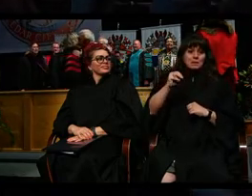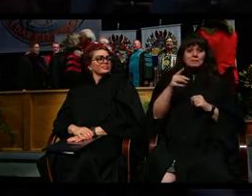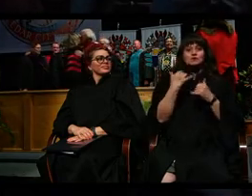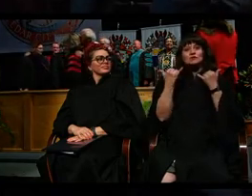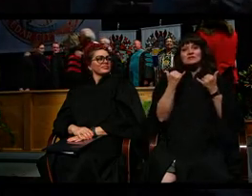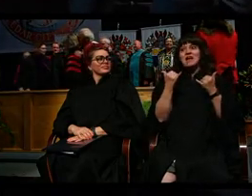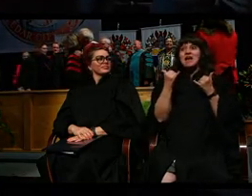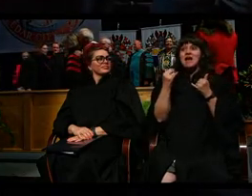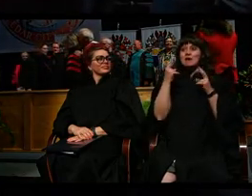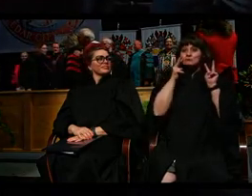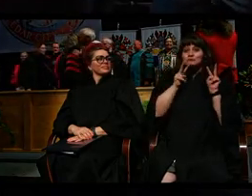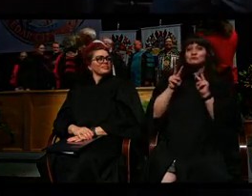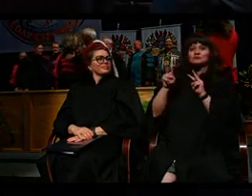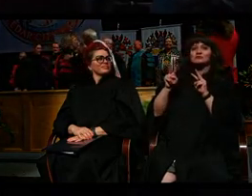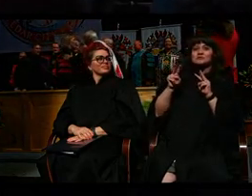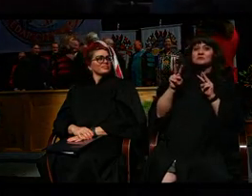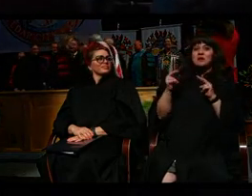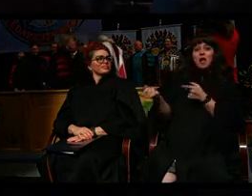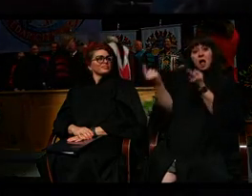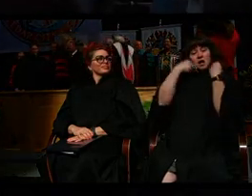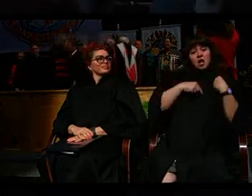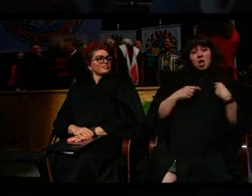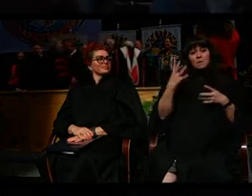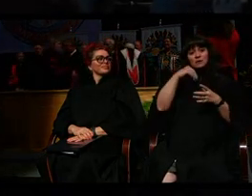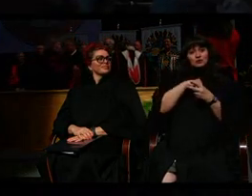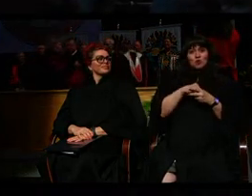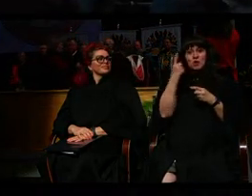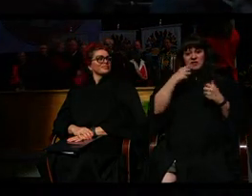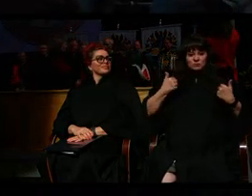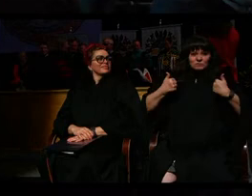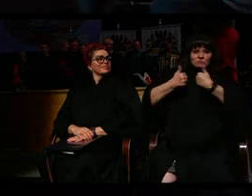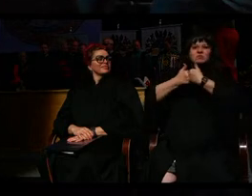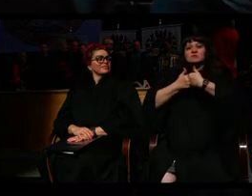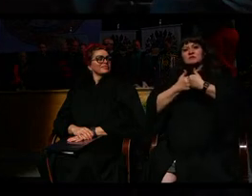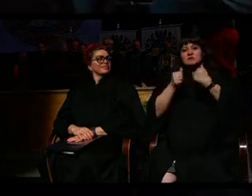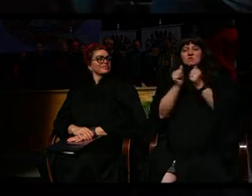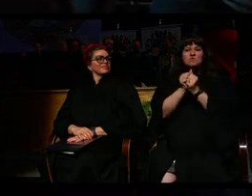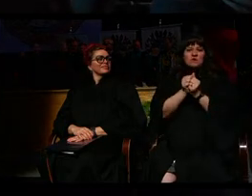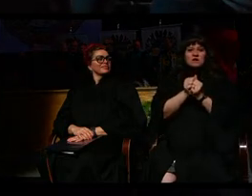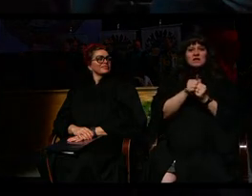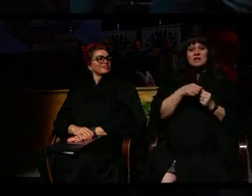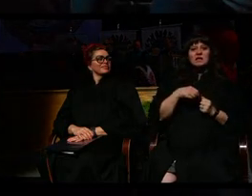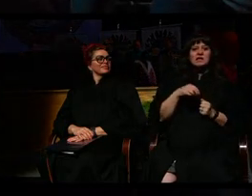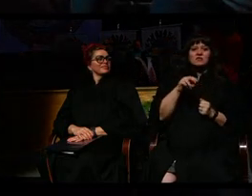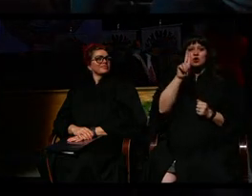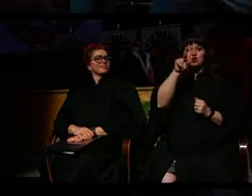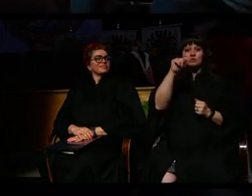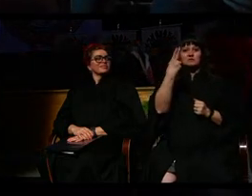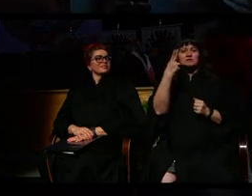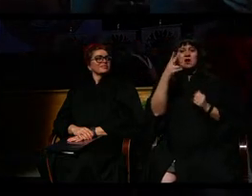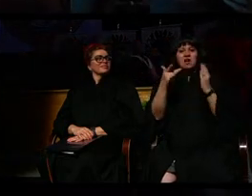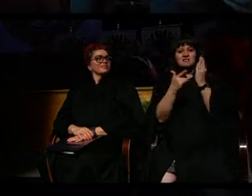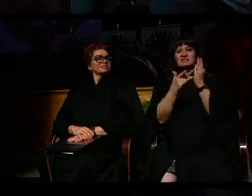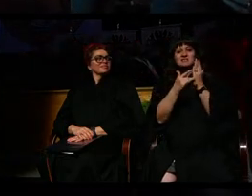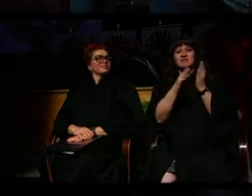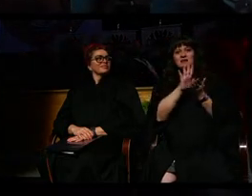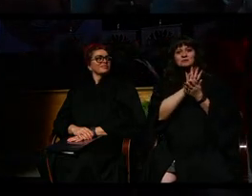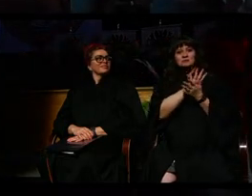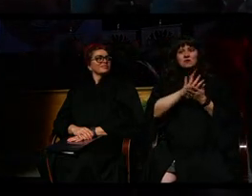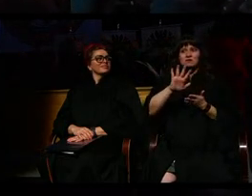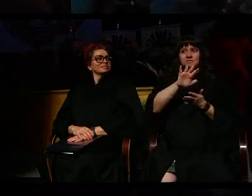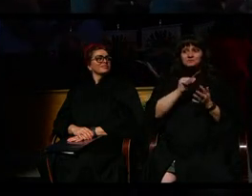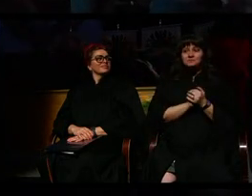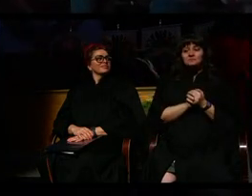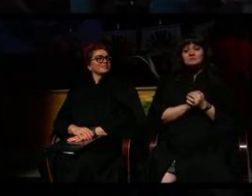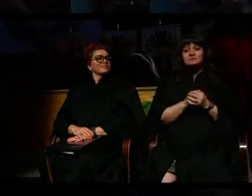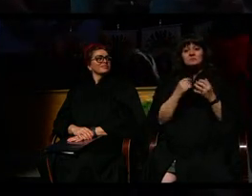on rival Utah Tech Trailblazers. We invite all of you to join us for a celebration beginning